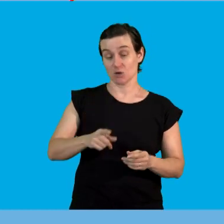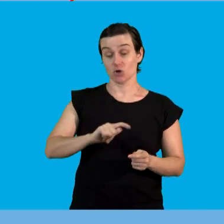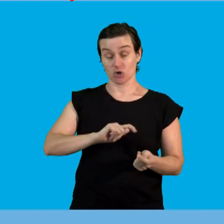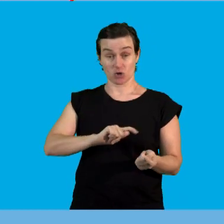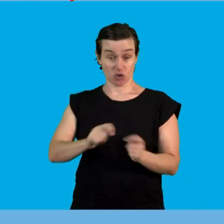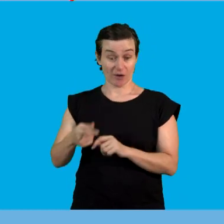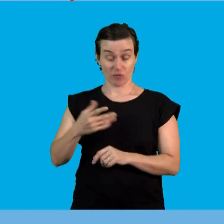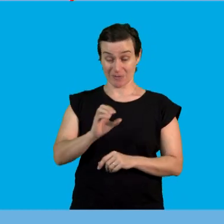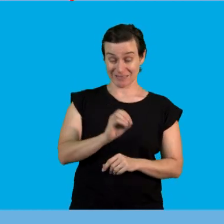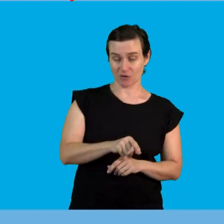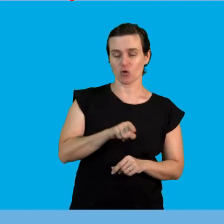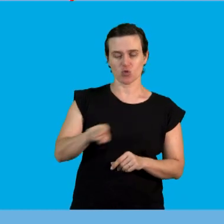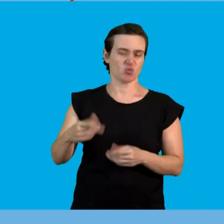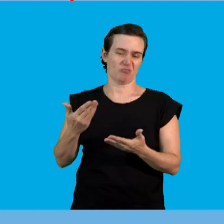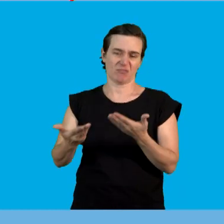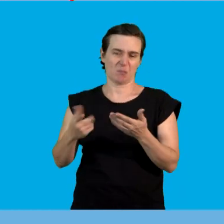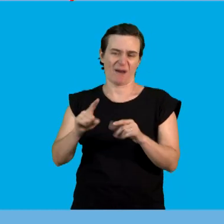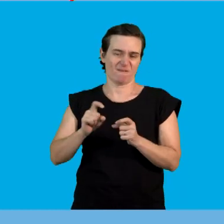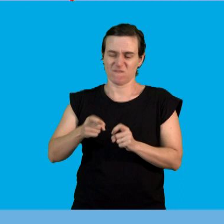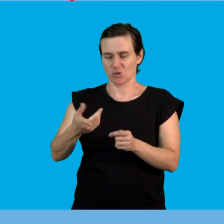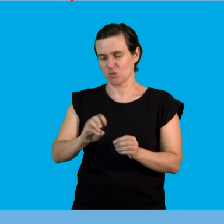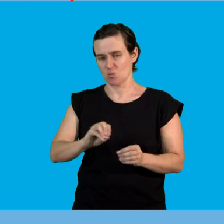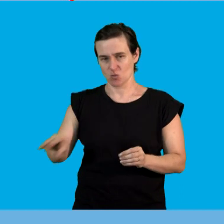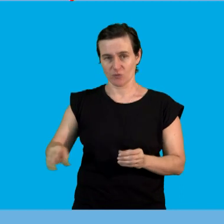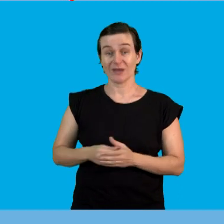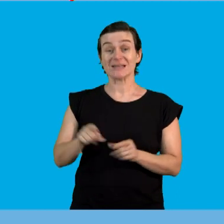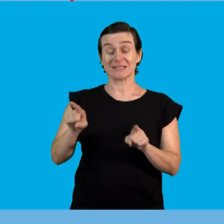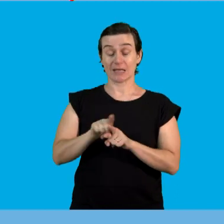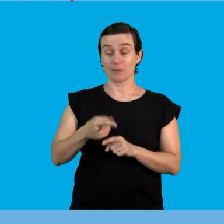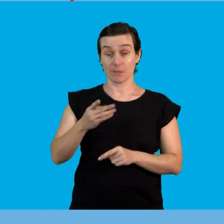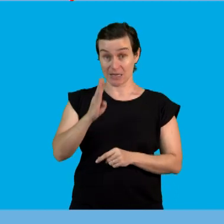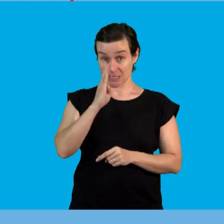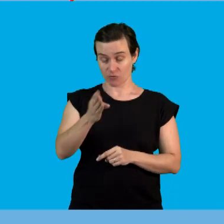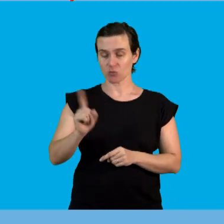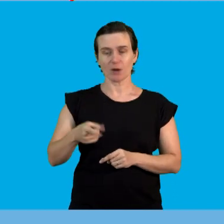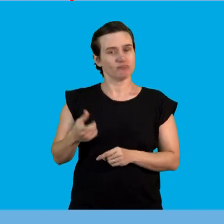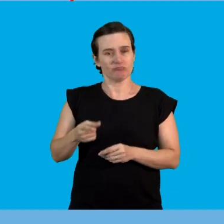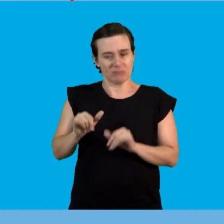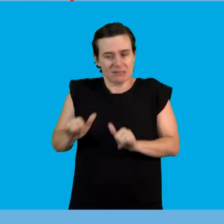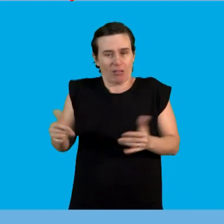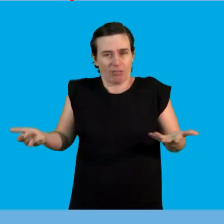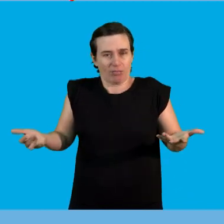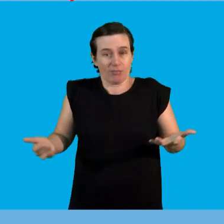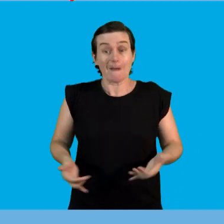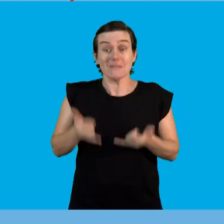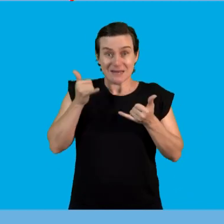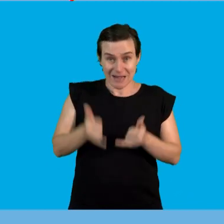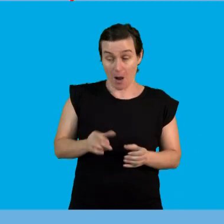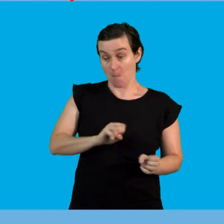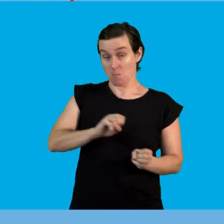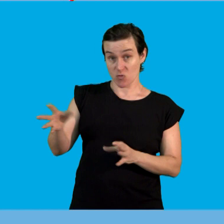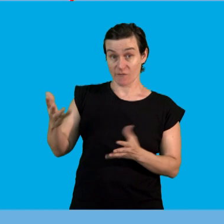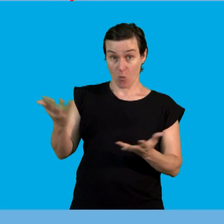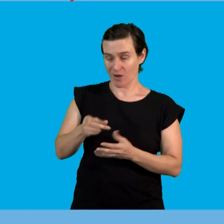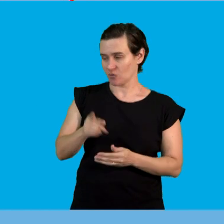changed from 0 to a certain speed. And also the direction is going to change because it wasn't going anywhere. Now it